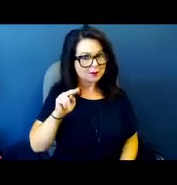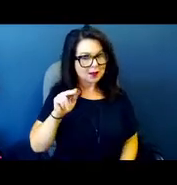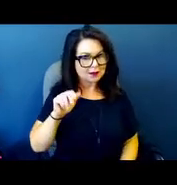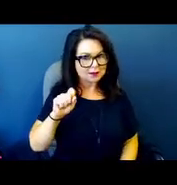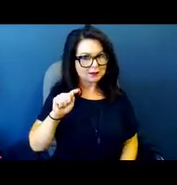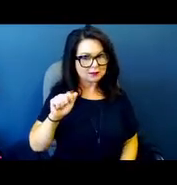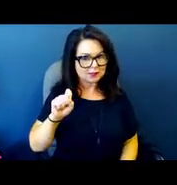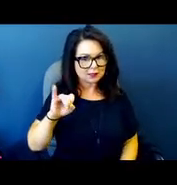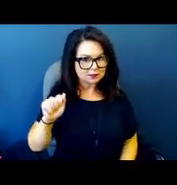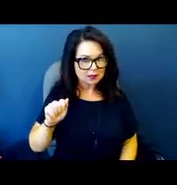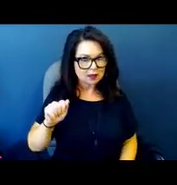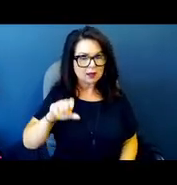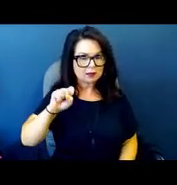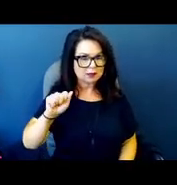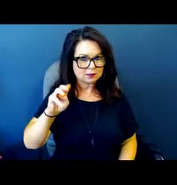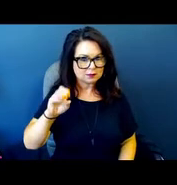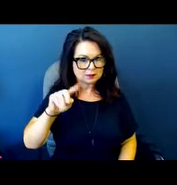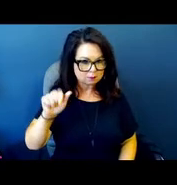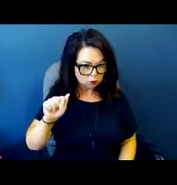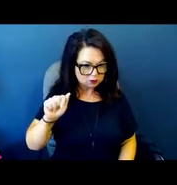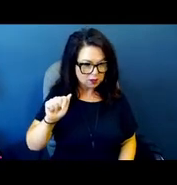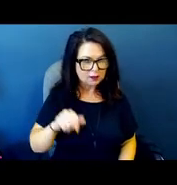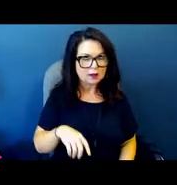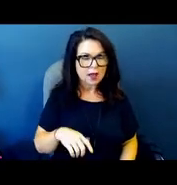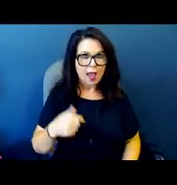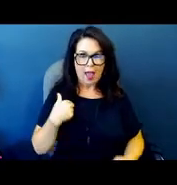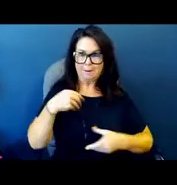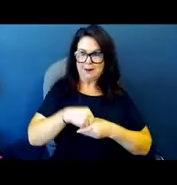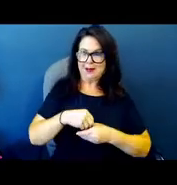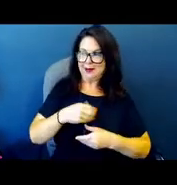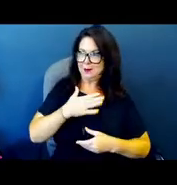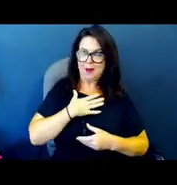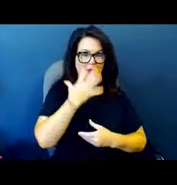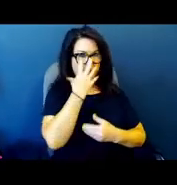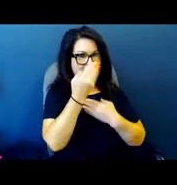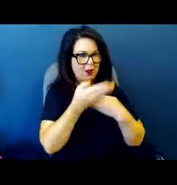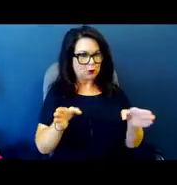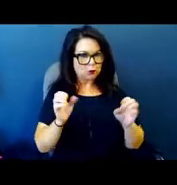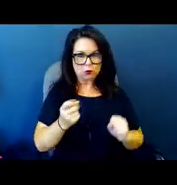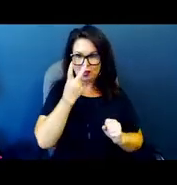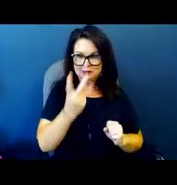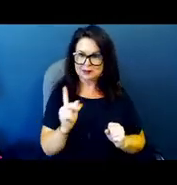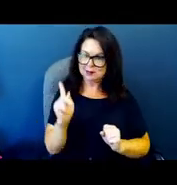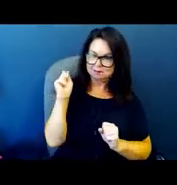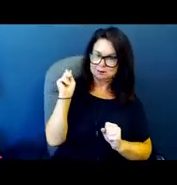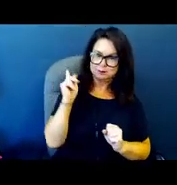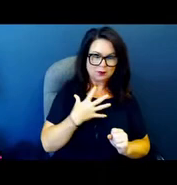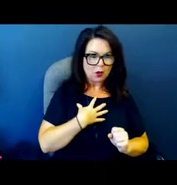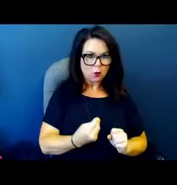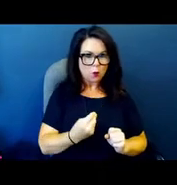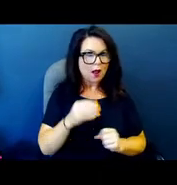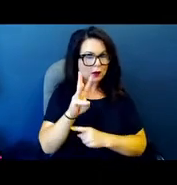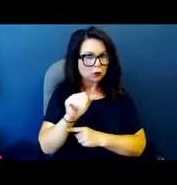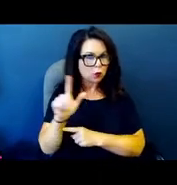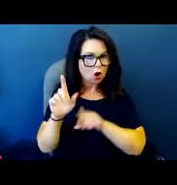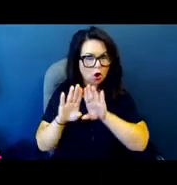I am in my bedroom with, you can see a white wall and part of a